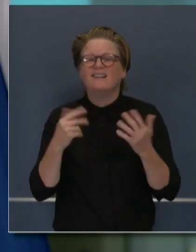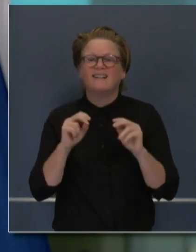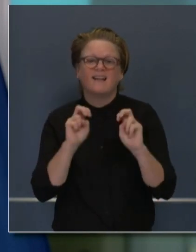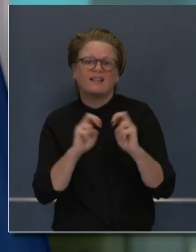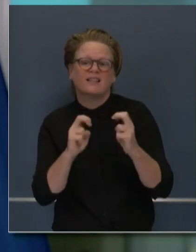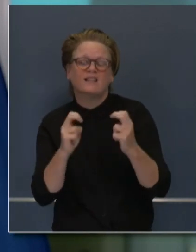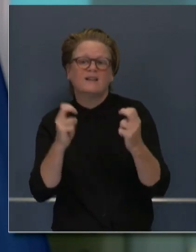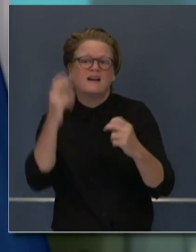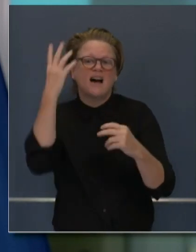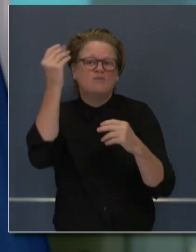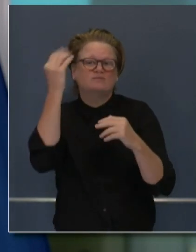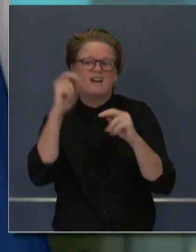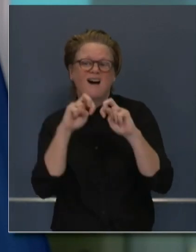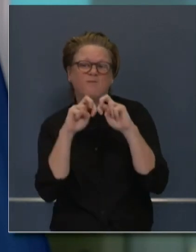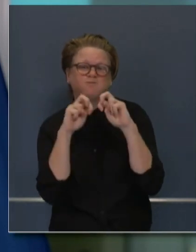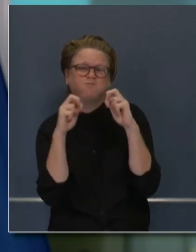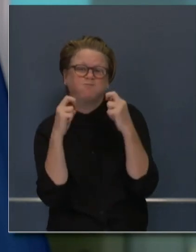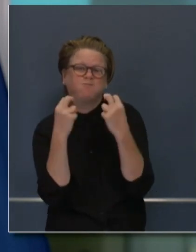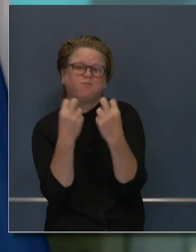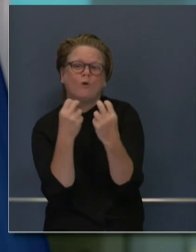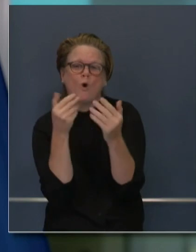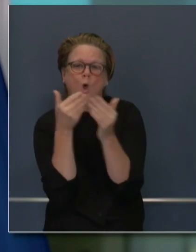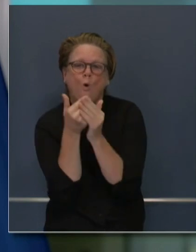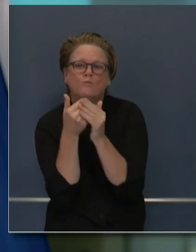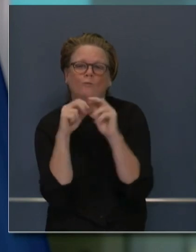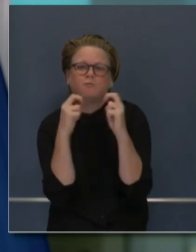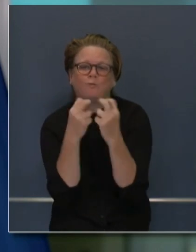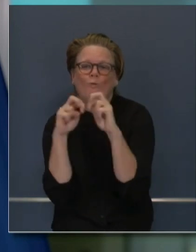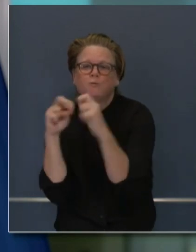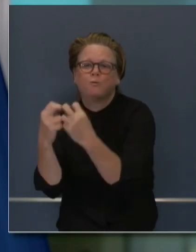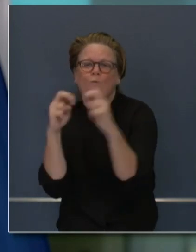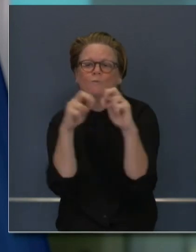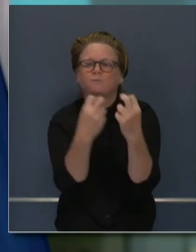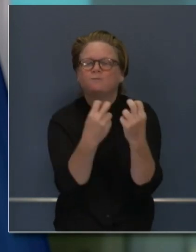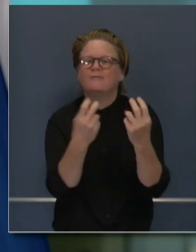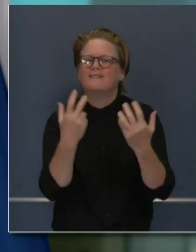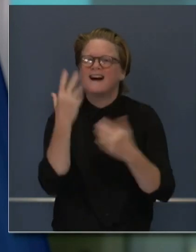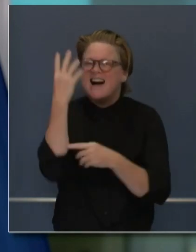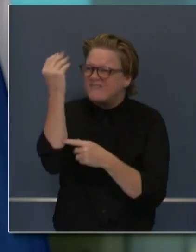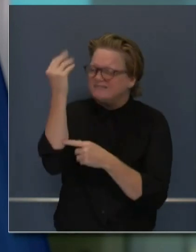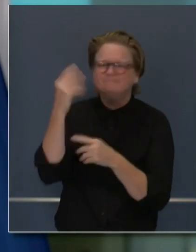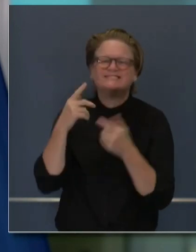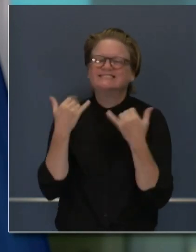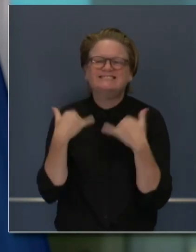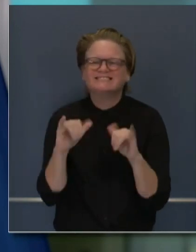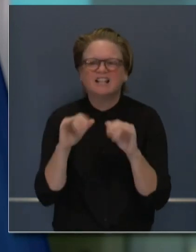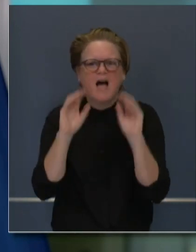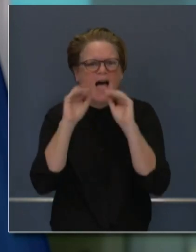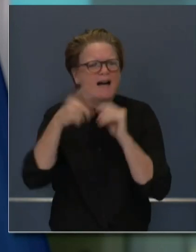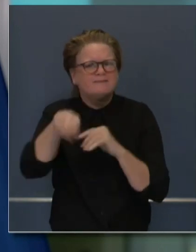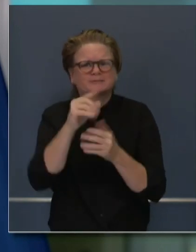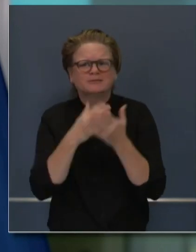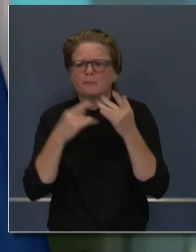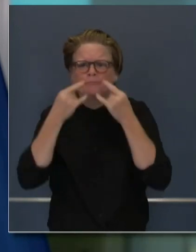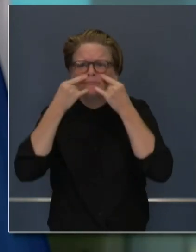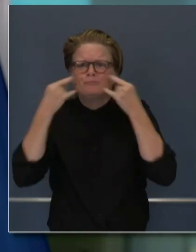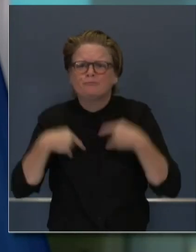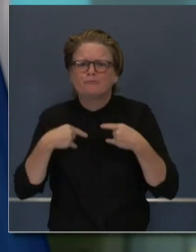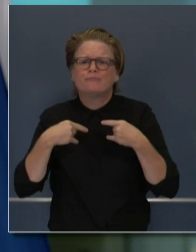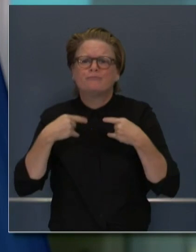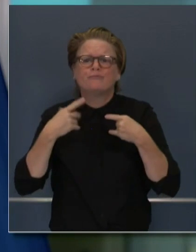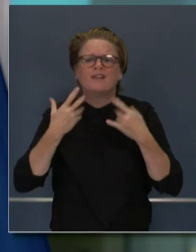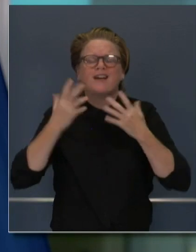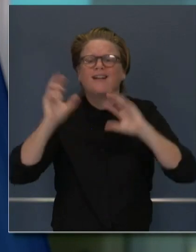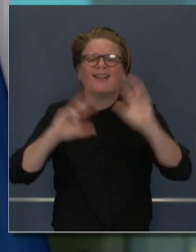if outside, pretty close to folks who they aren't with all the time with the mask down. Those are the ideal